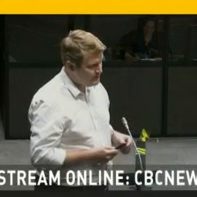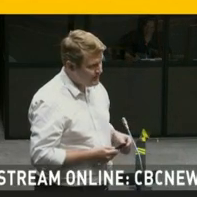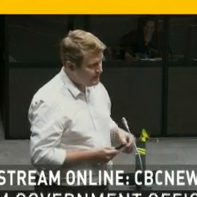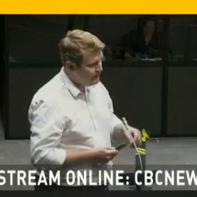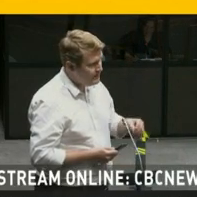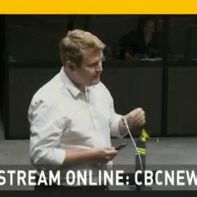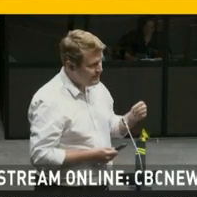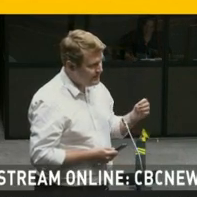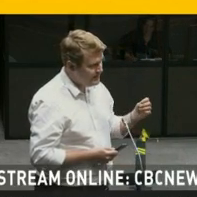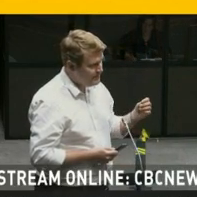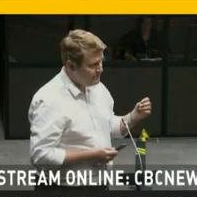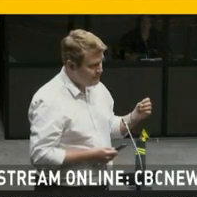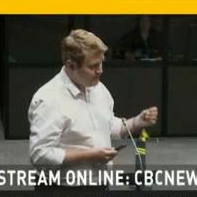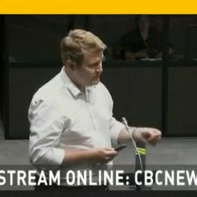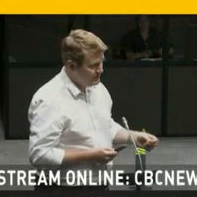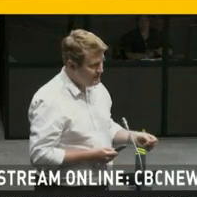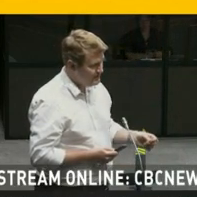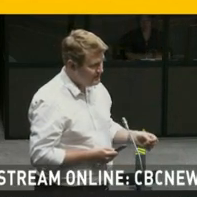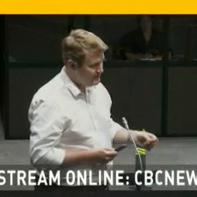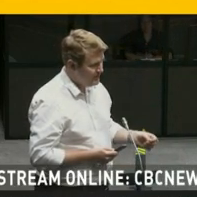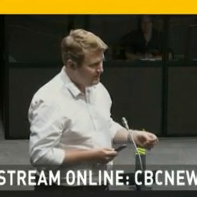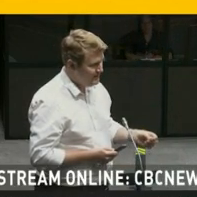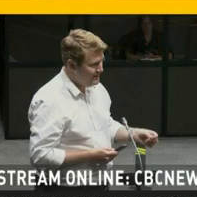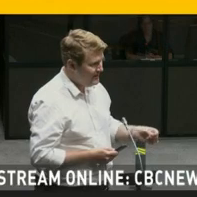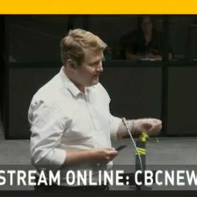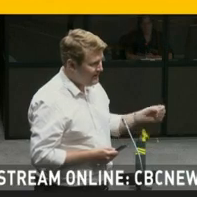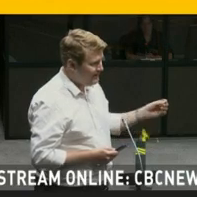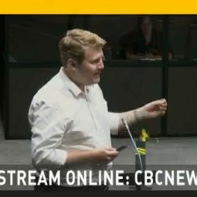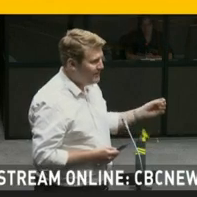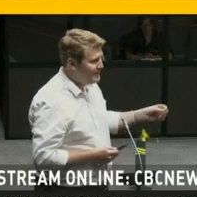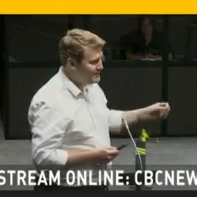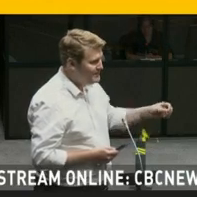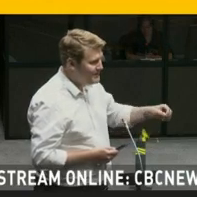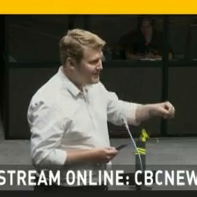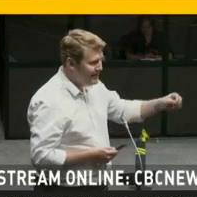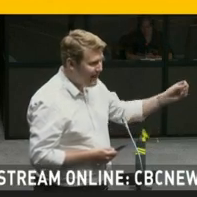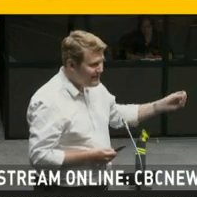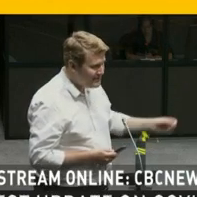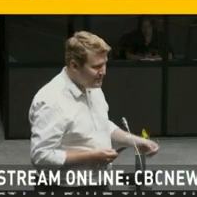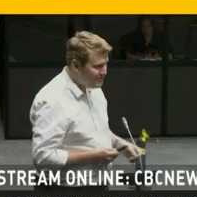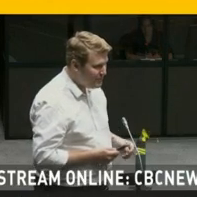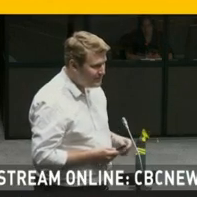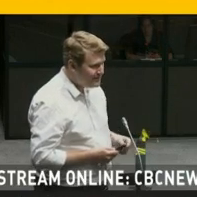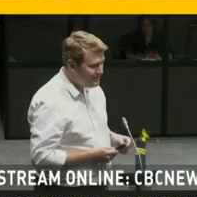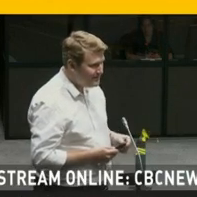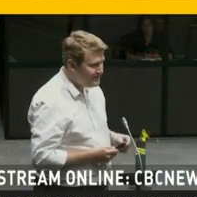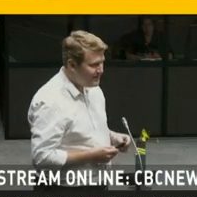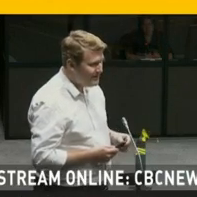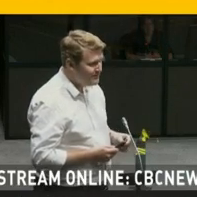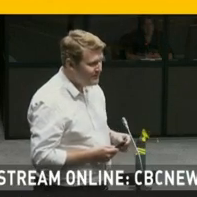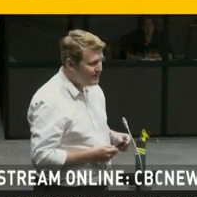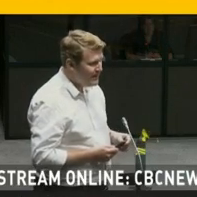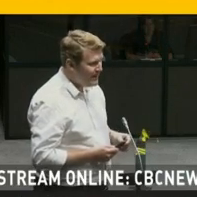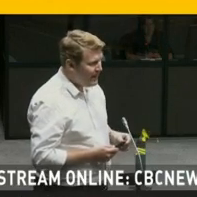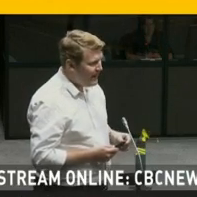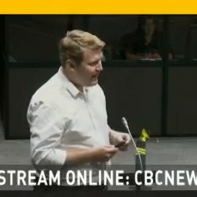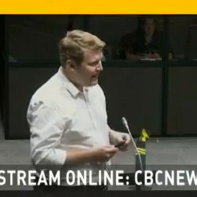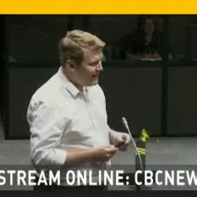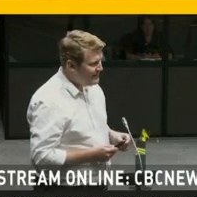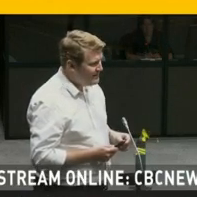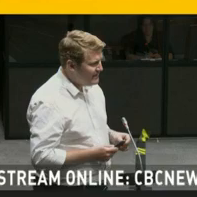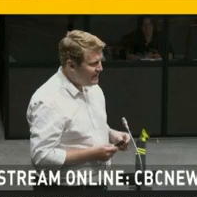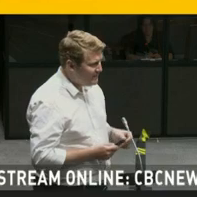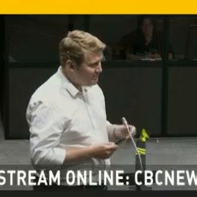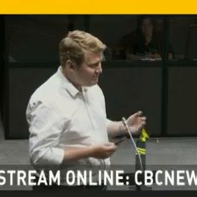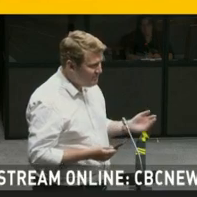and taking significant, bold actions to reduce the amount of discrimination that Indigenous peoples,